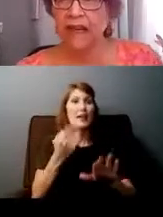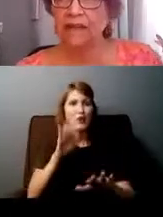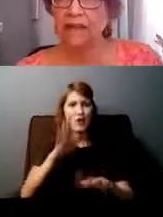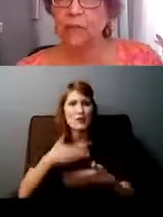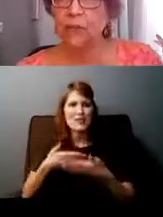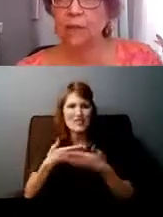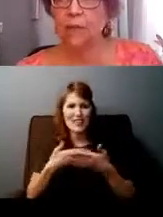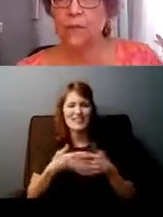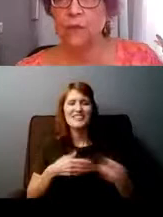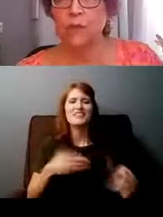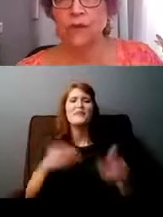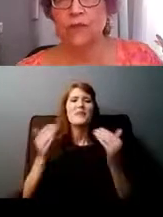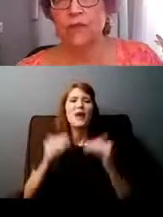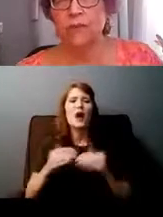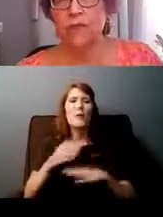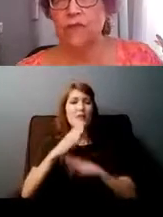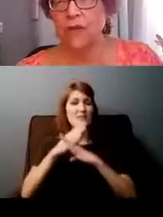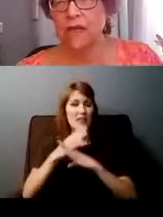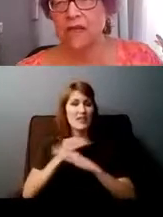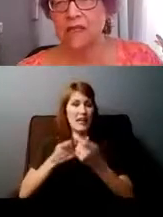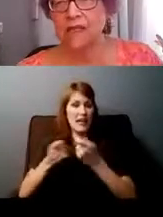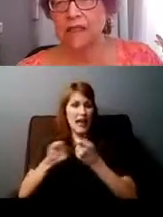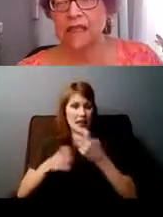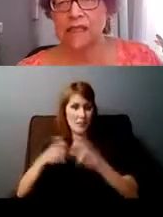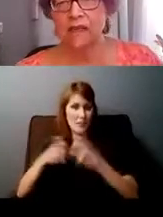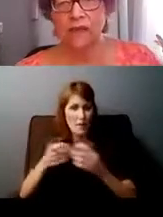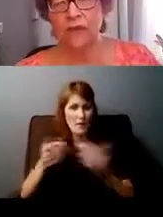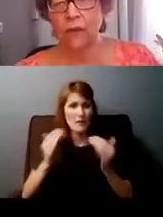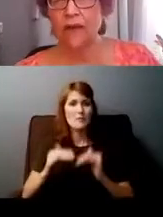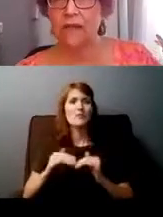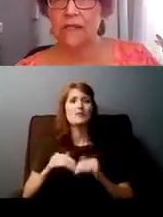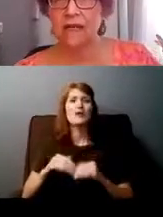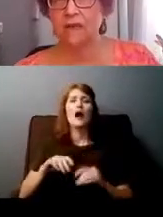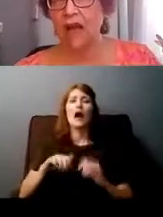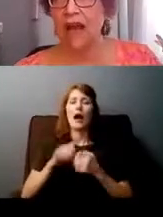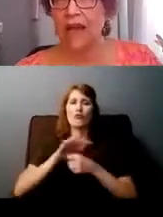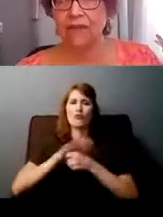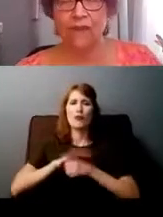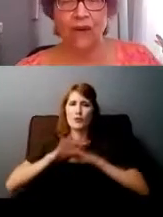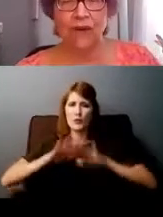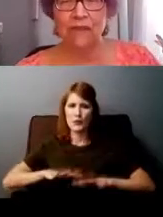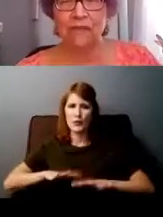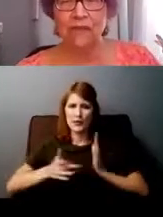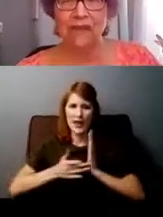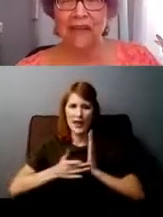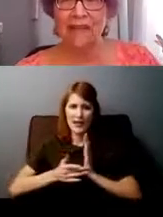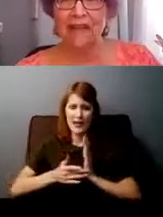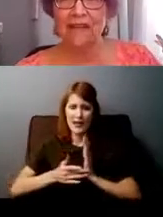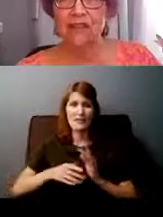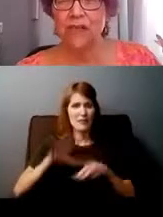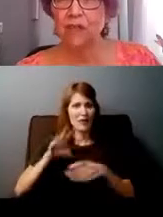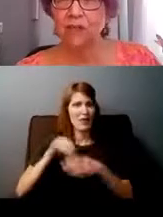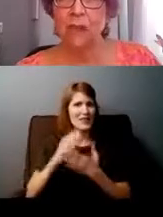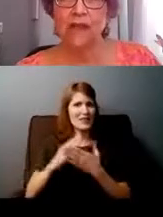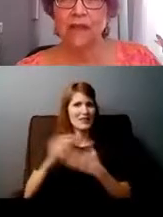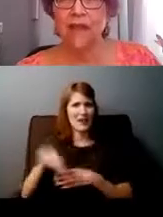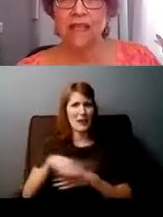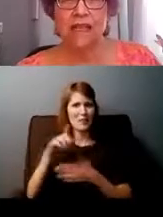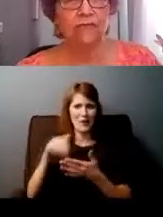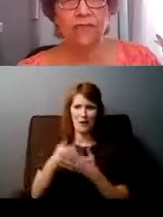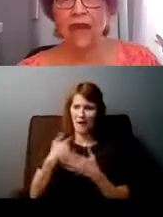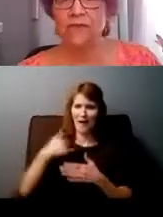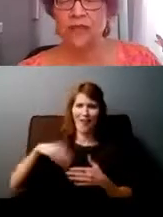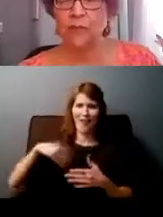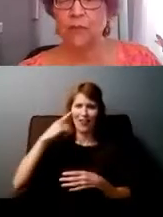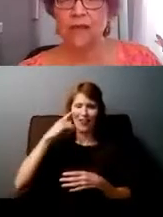preventing and handling problems. We went over some de-stressing techniques, including ones that I hadn't thought of, and then general coping thoughts